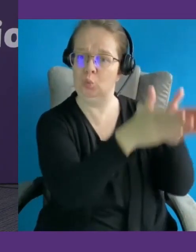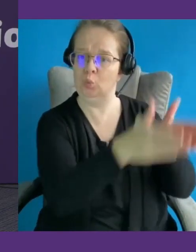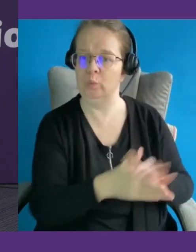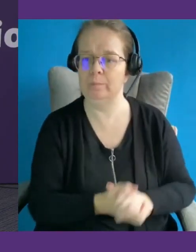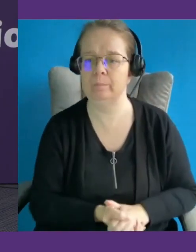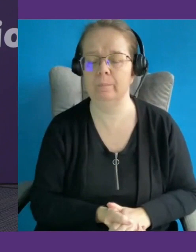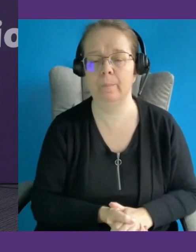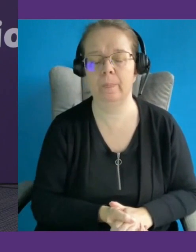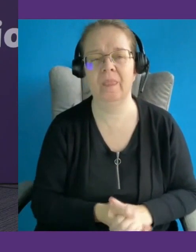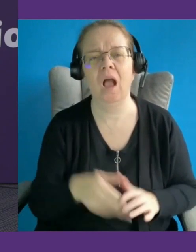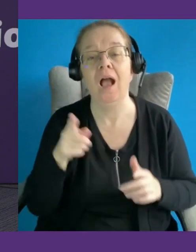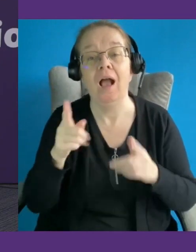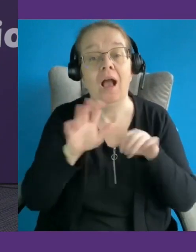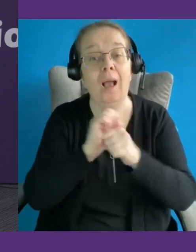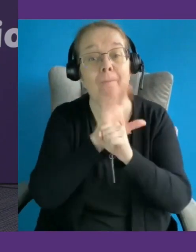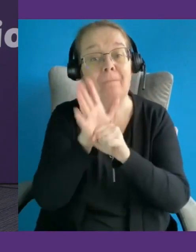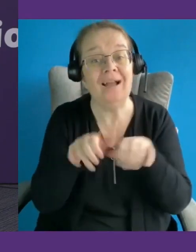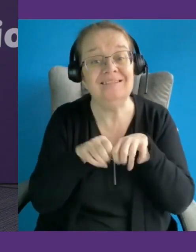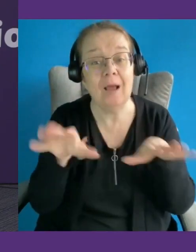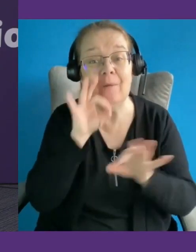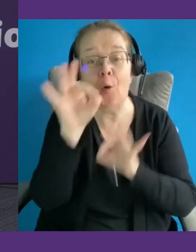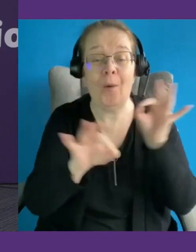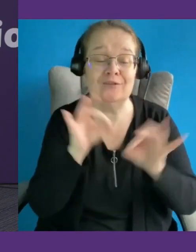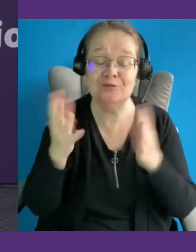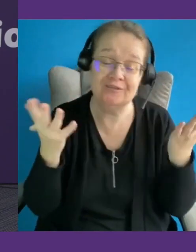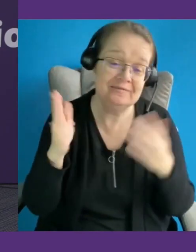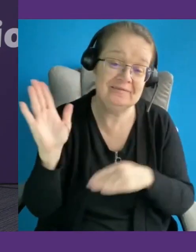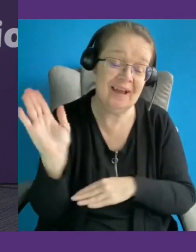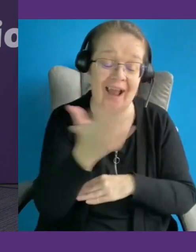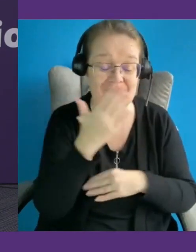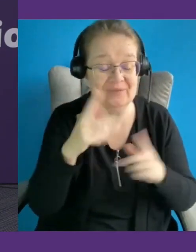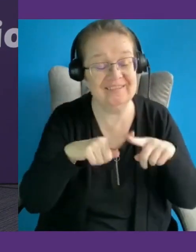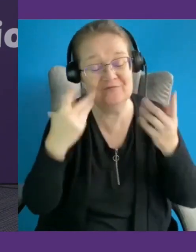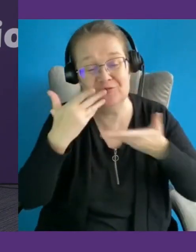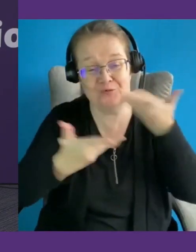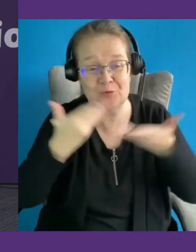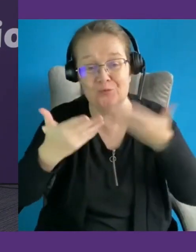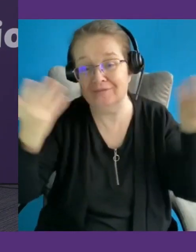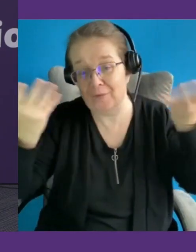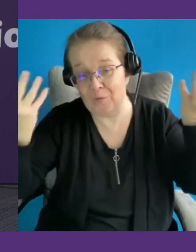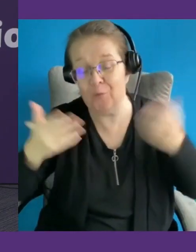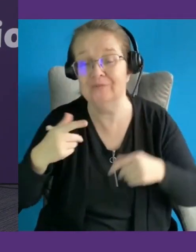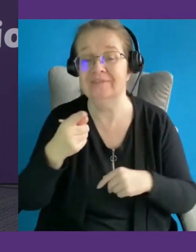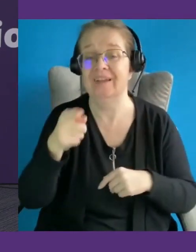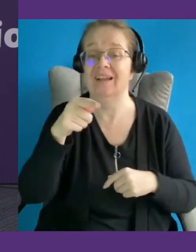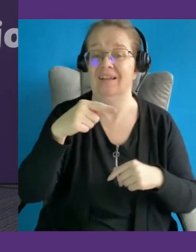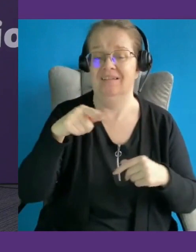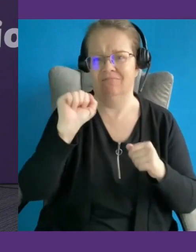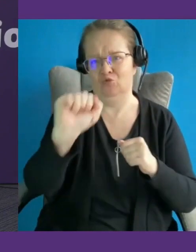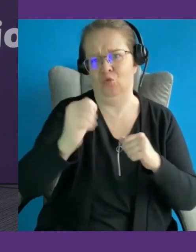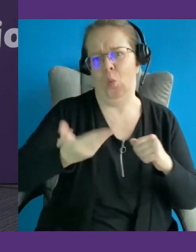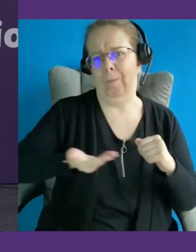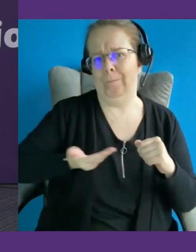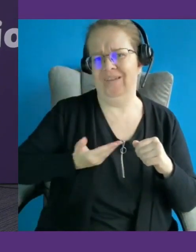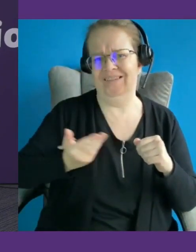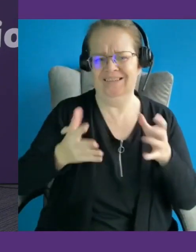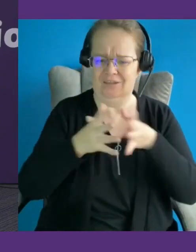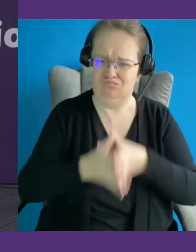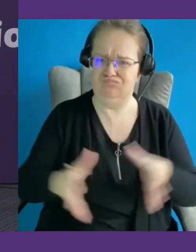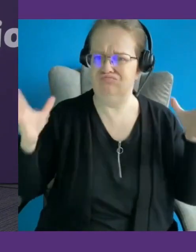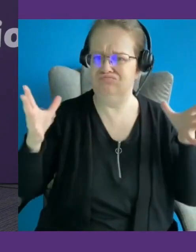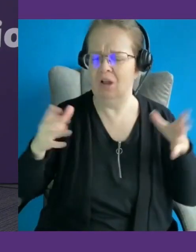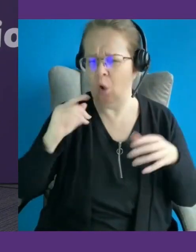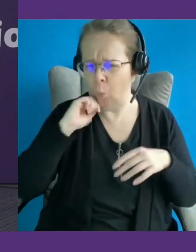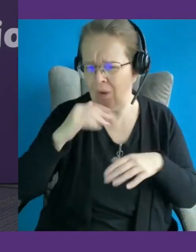pandemic question, everybody has a different sort of stories, but I'm guessing, the scale of the business that you're in anyway, that would have affected the internal